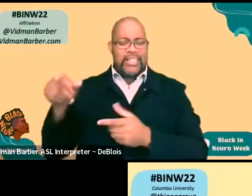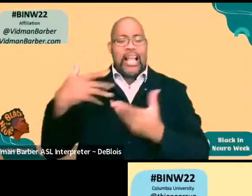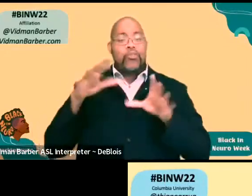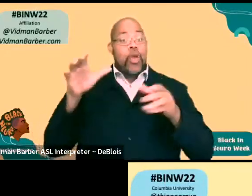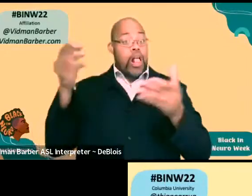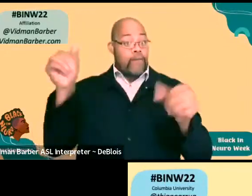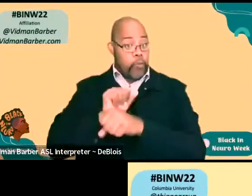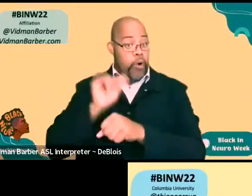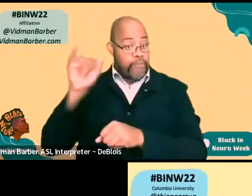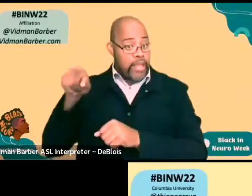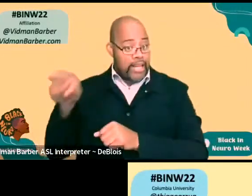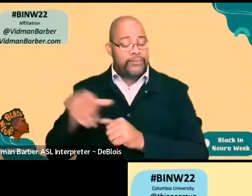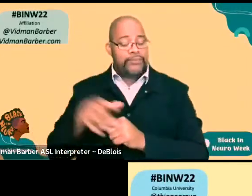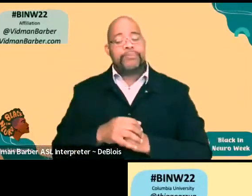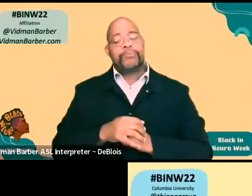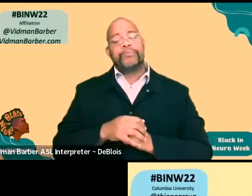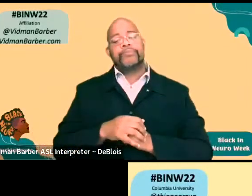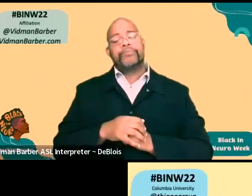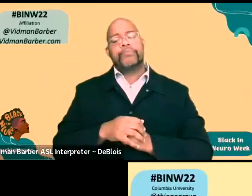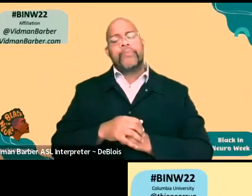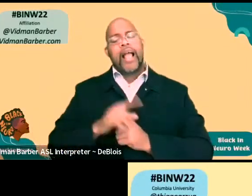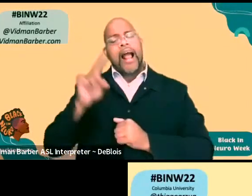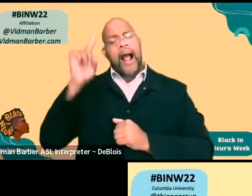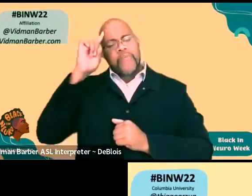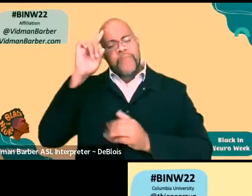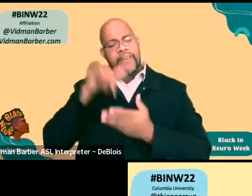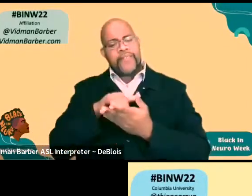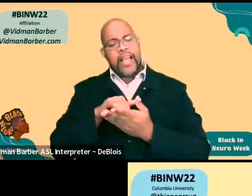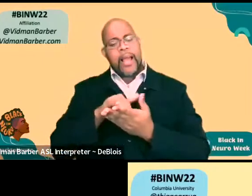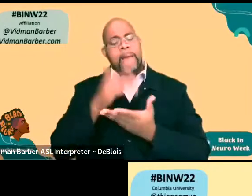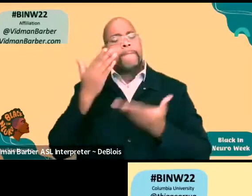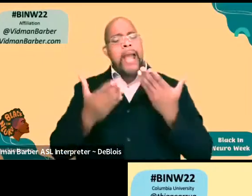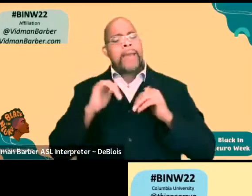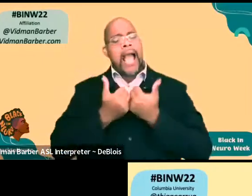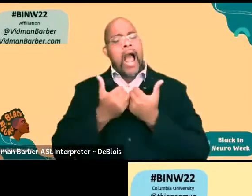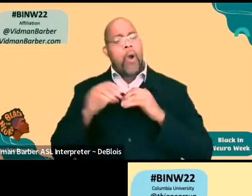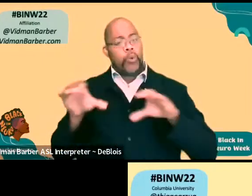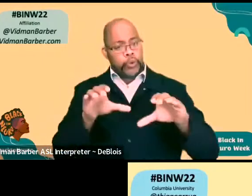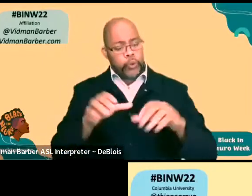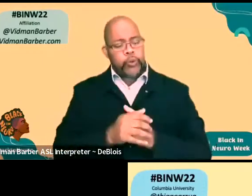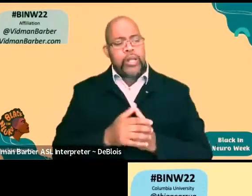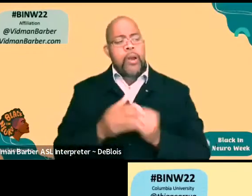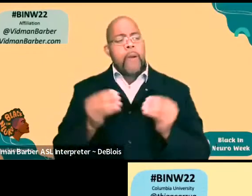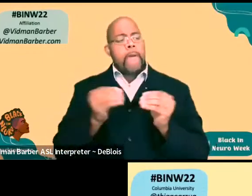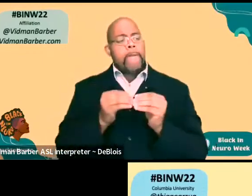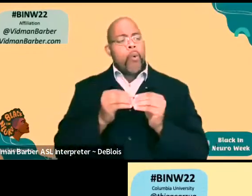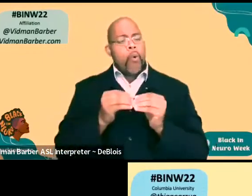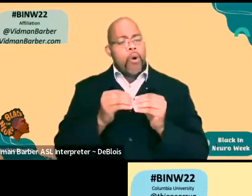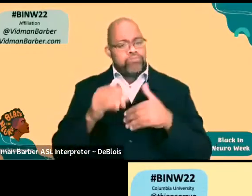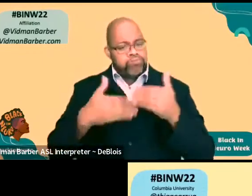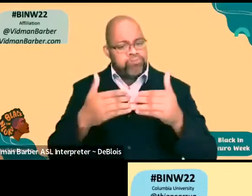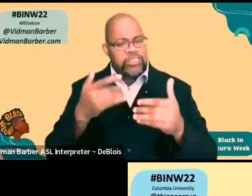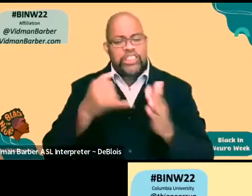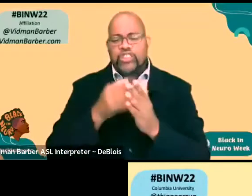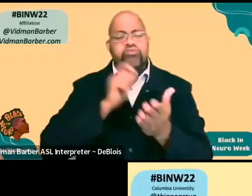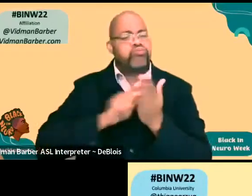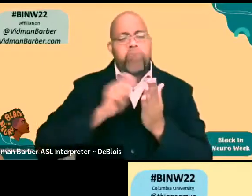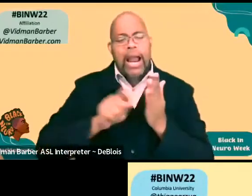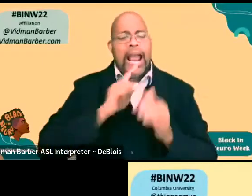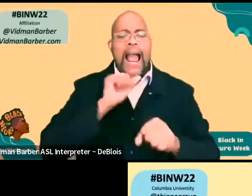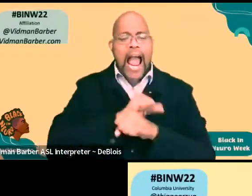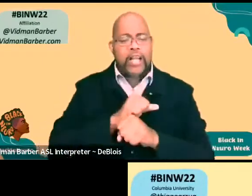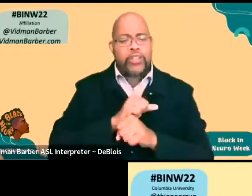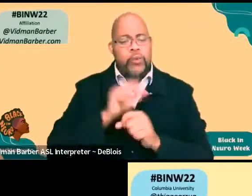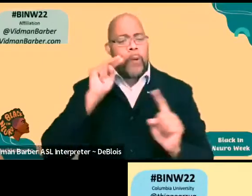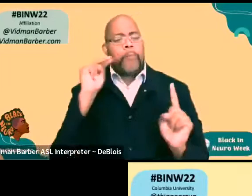that work. I think perhaps the way to do it is be a little transgressive and just write actual